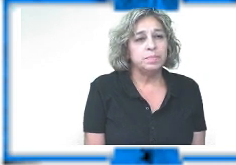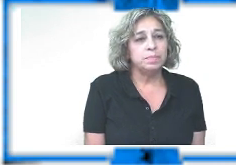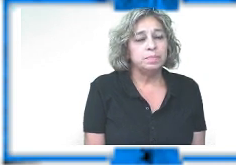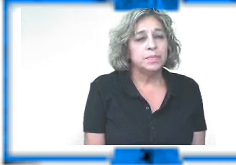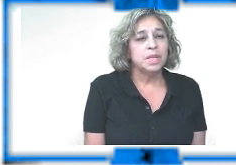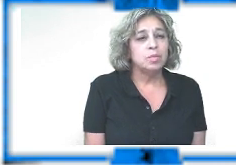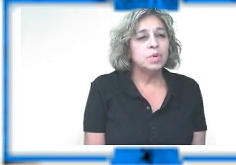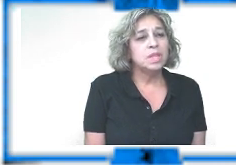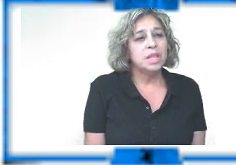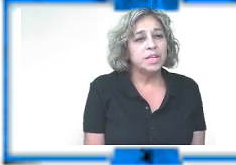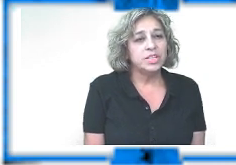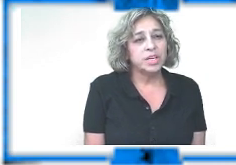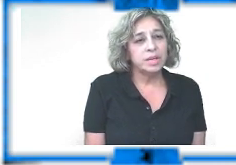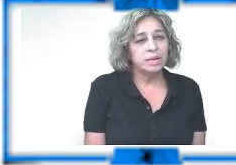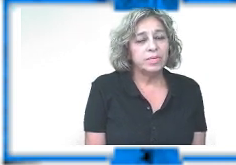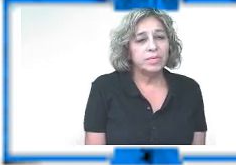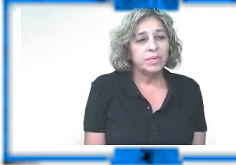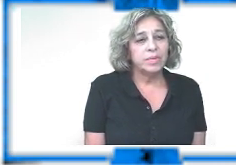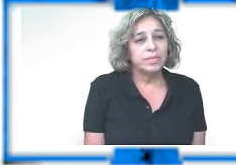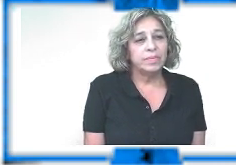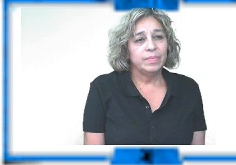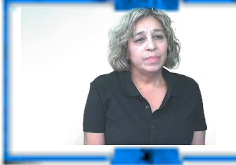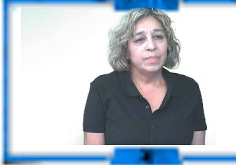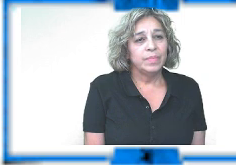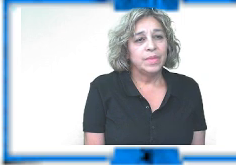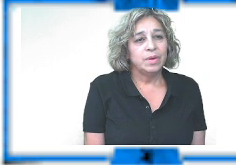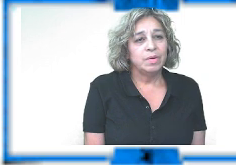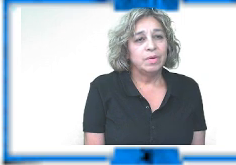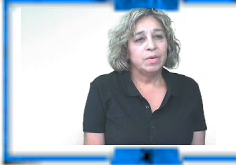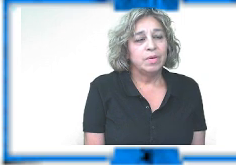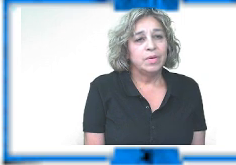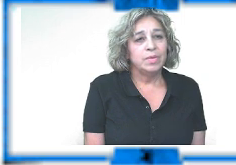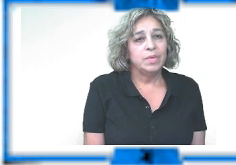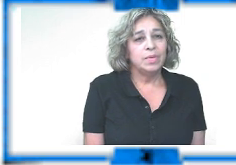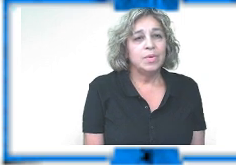problem. With the logic,